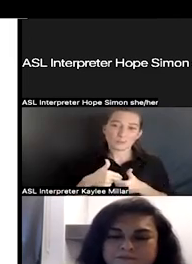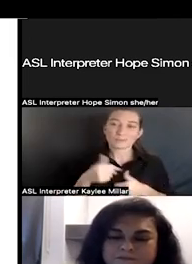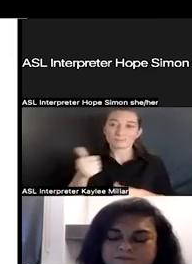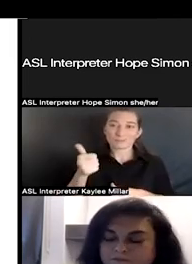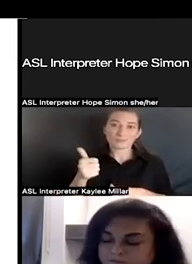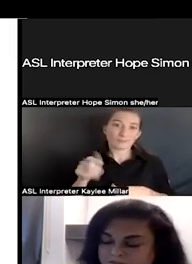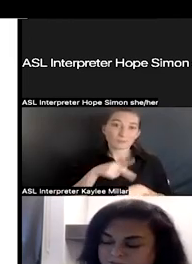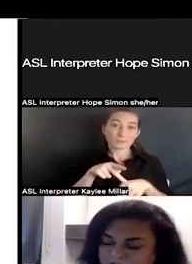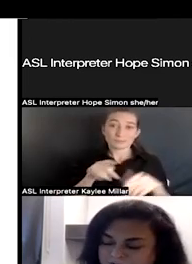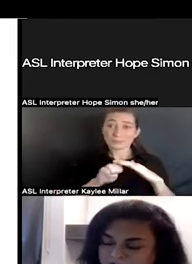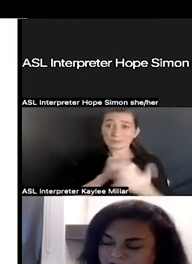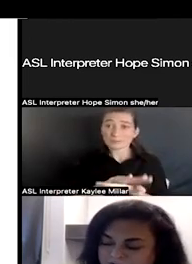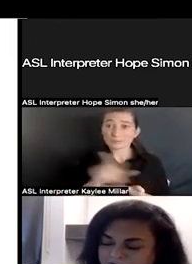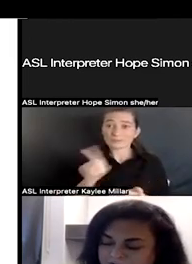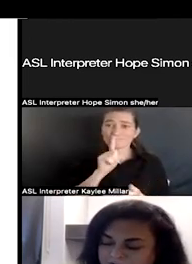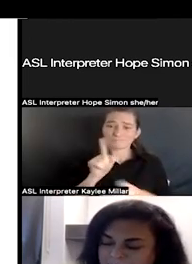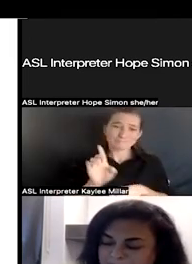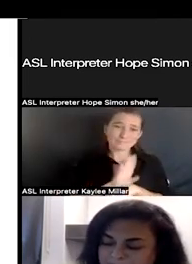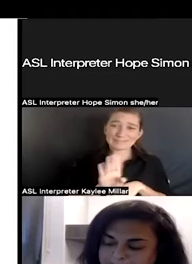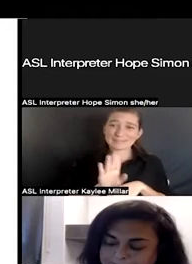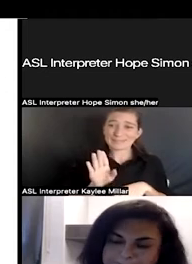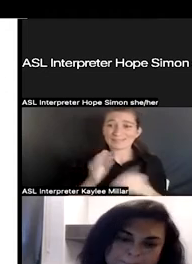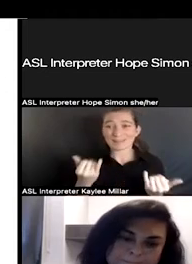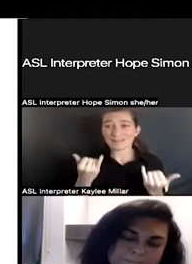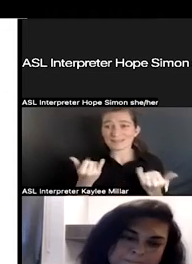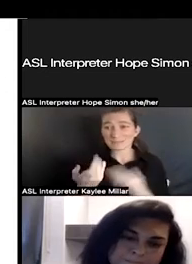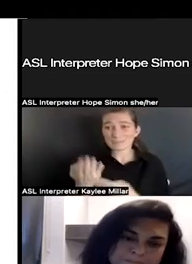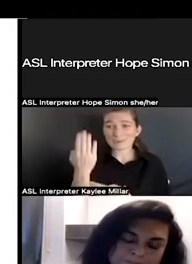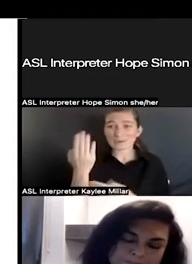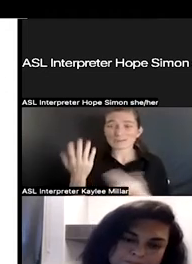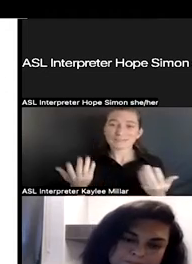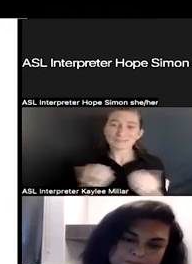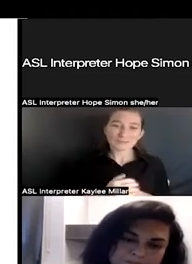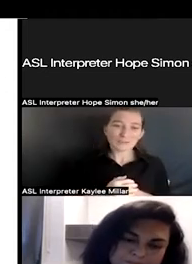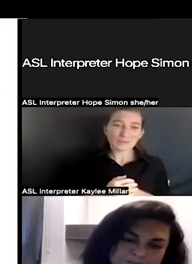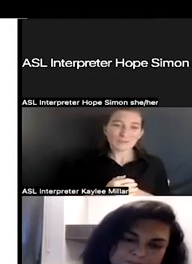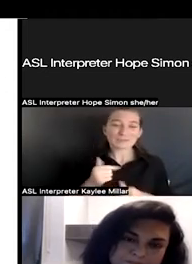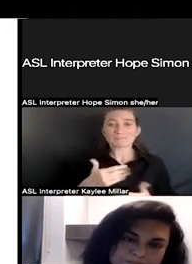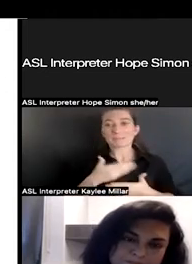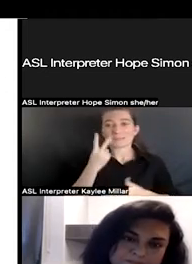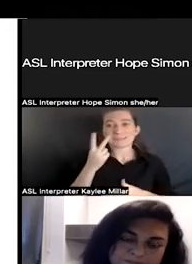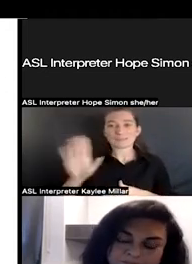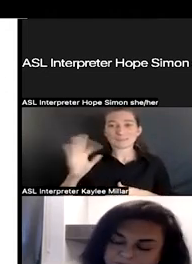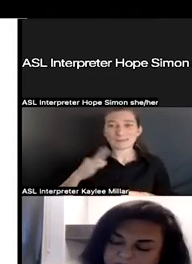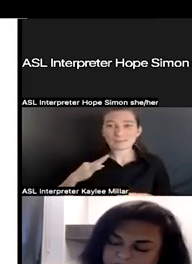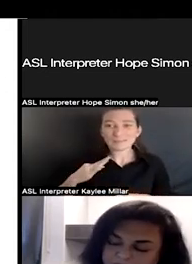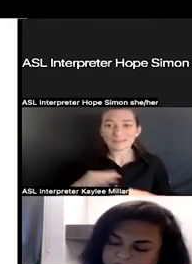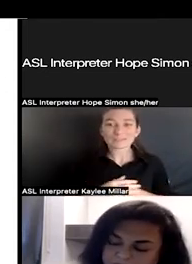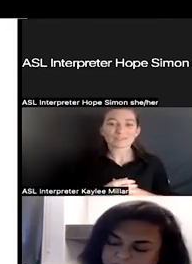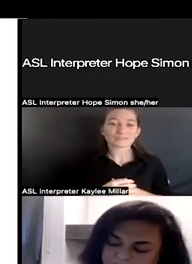this time of the day. I must say, I'm very pleased to see this application as this